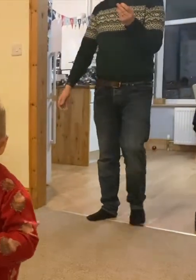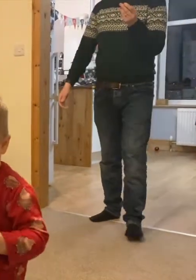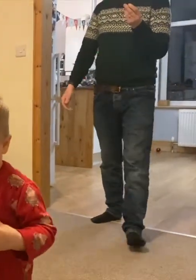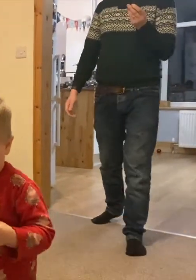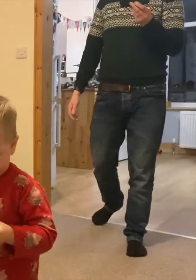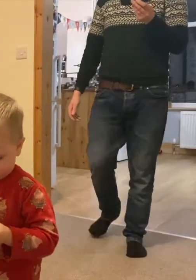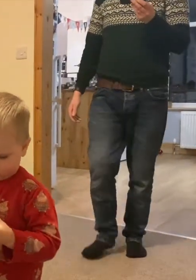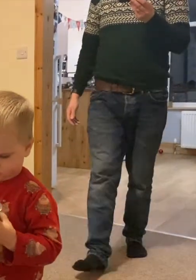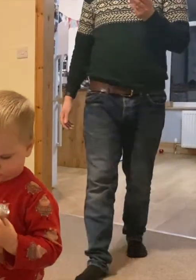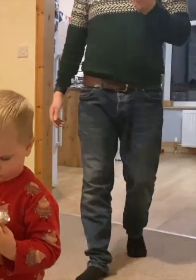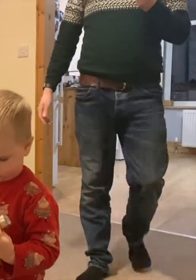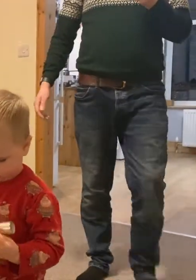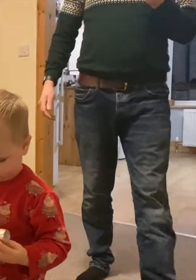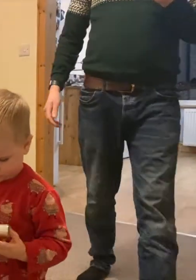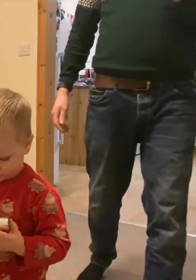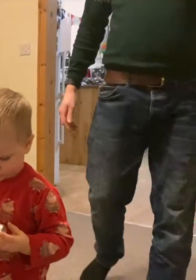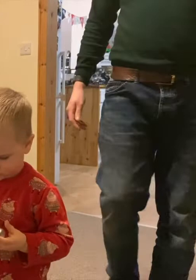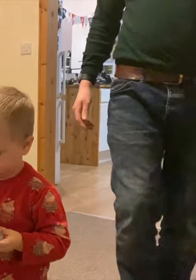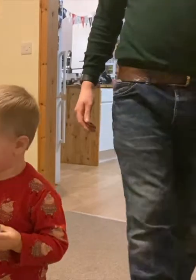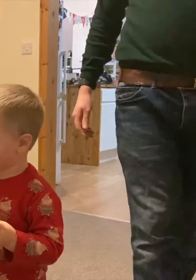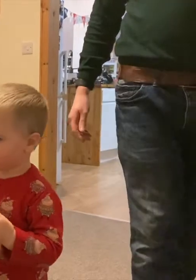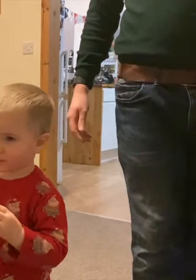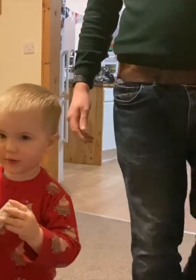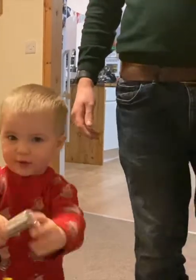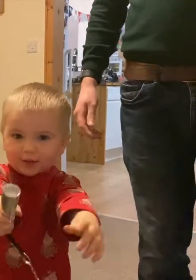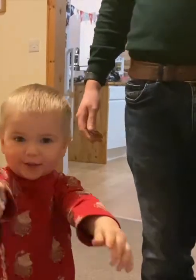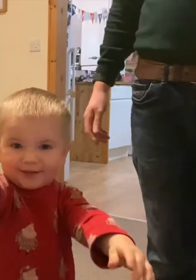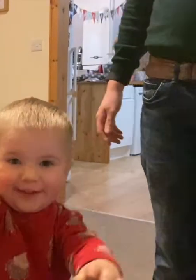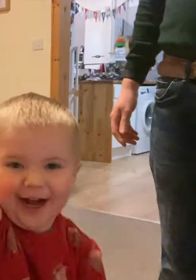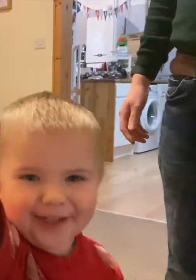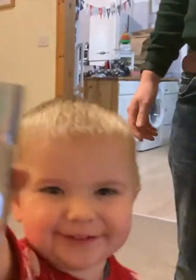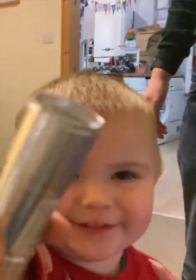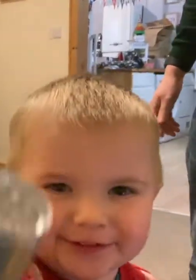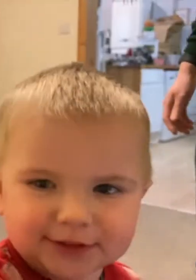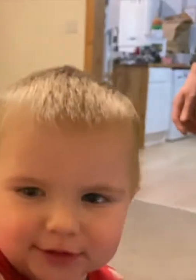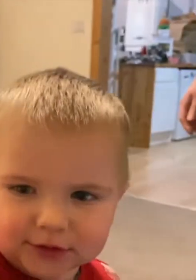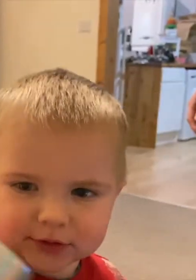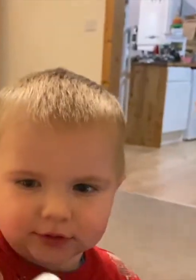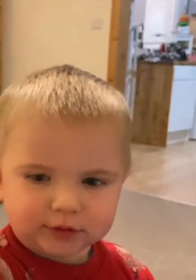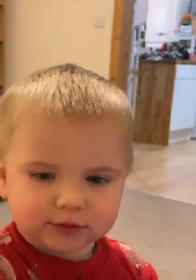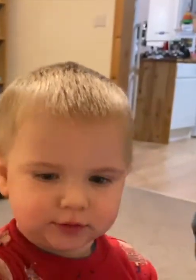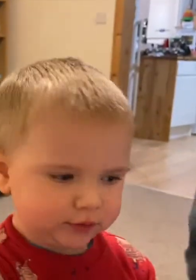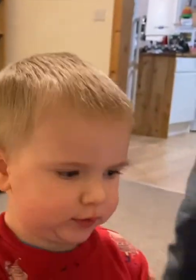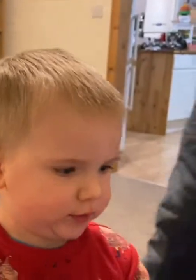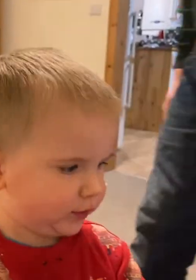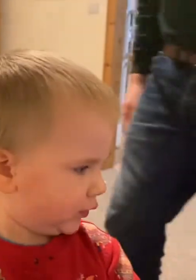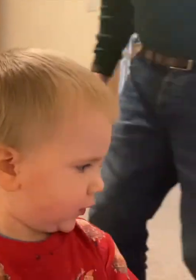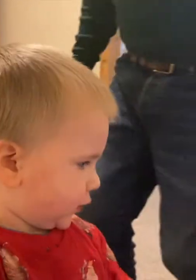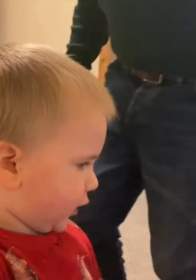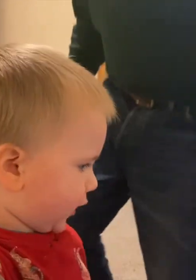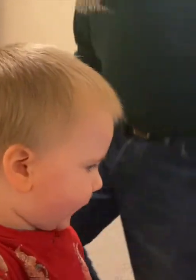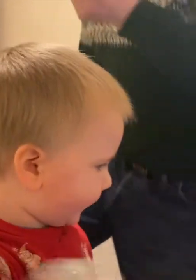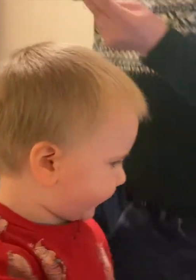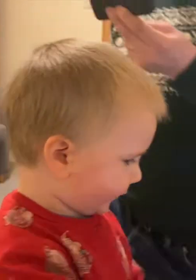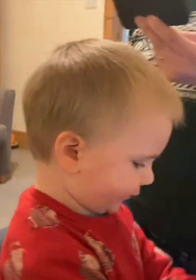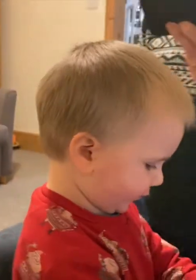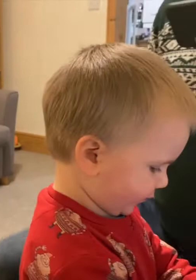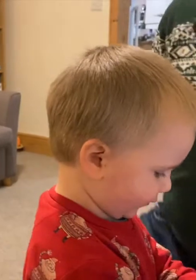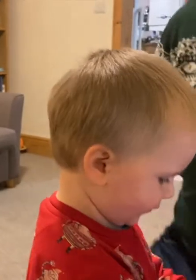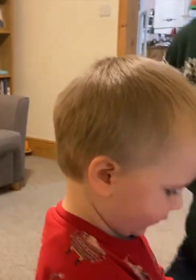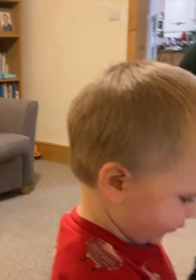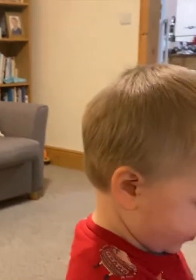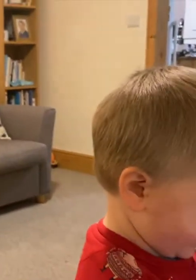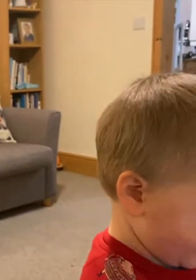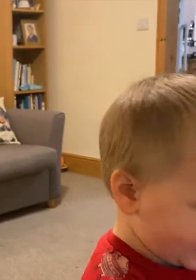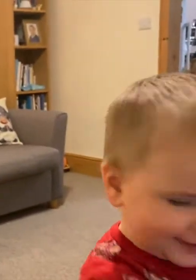What have you got? You've got a candle. That's a good one of light. And Luca,